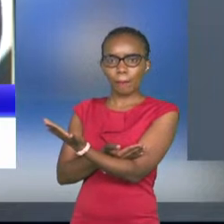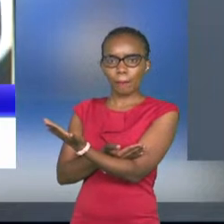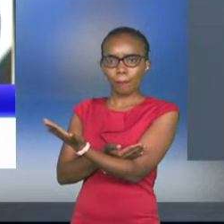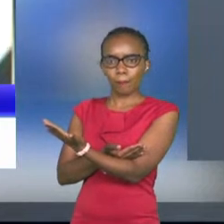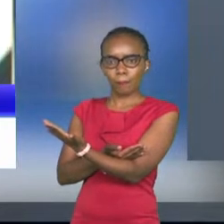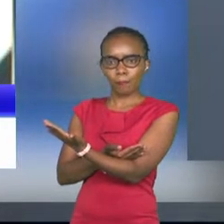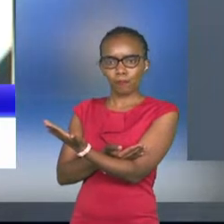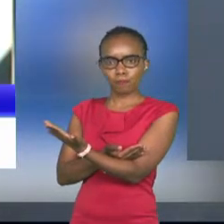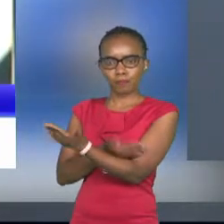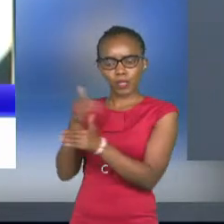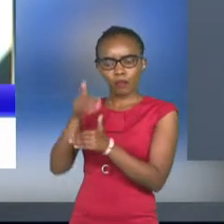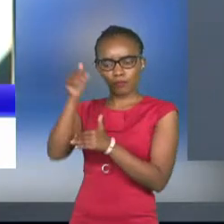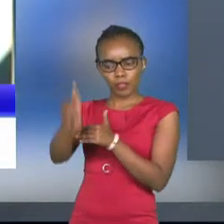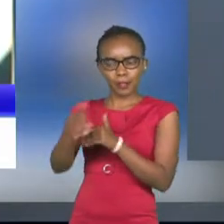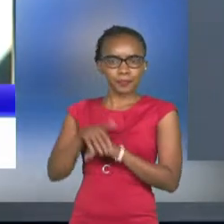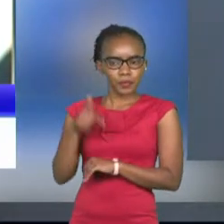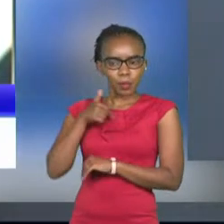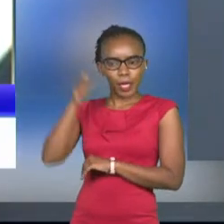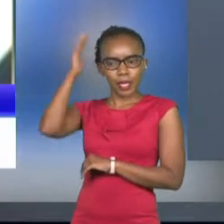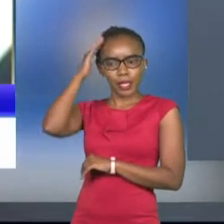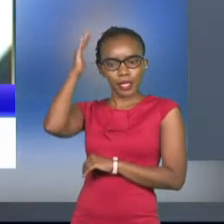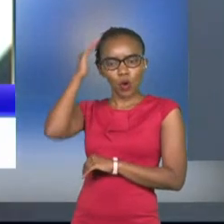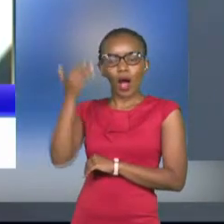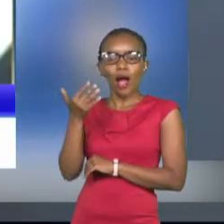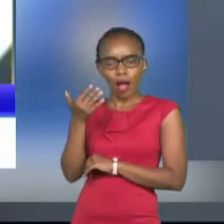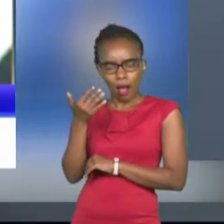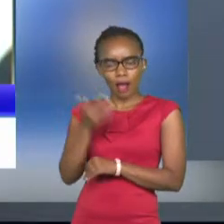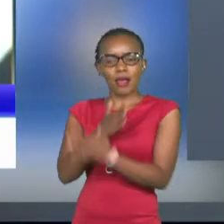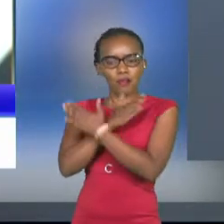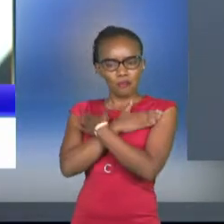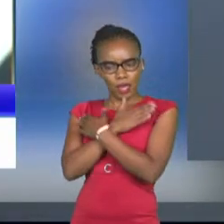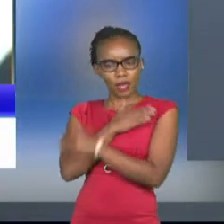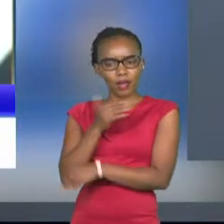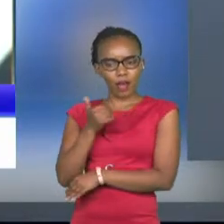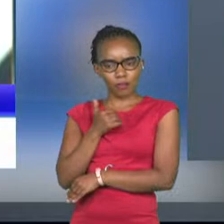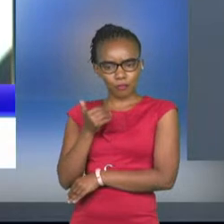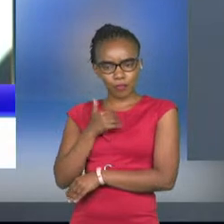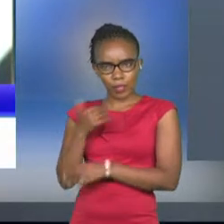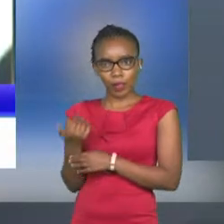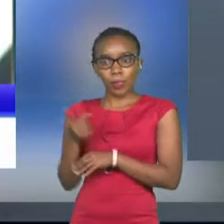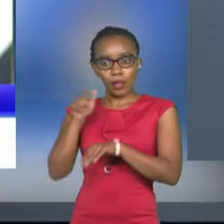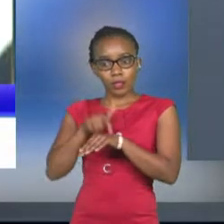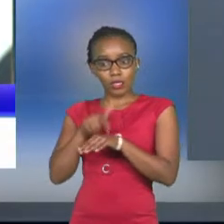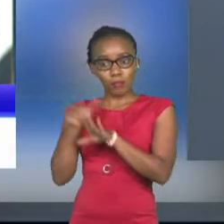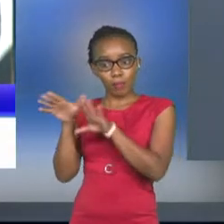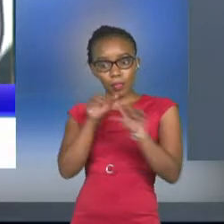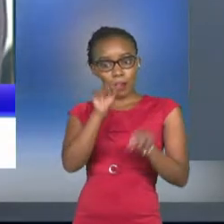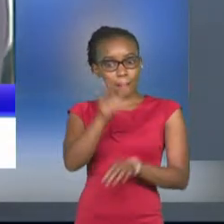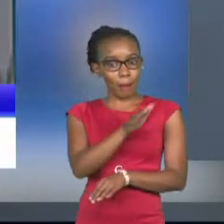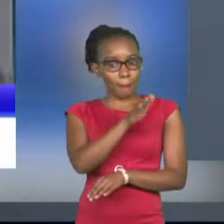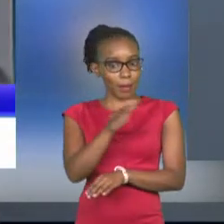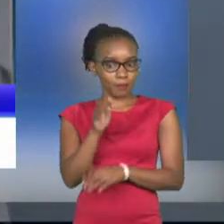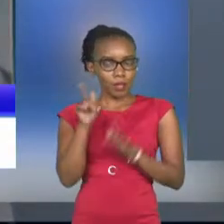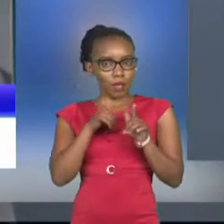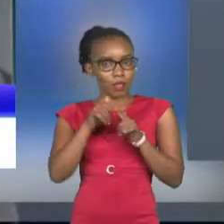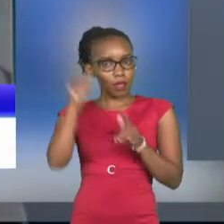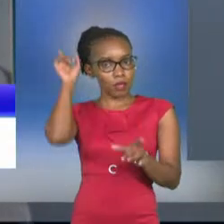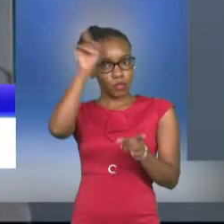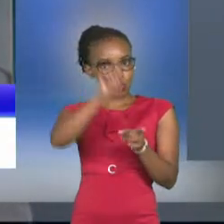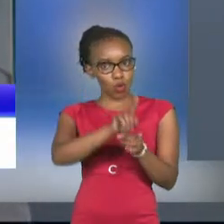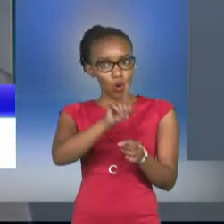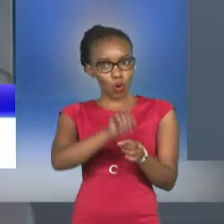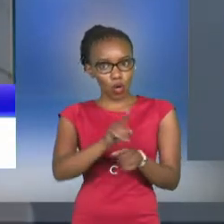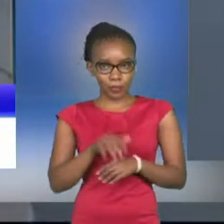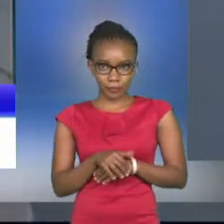After that, I knew I had an ally. And when we went to cabinet, the decision